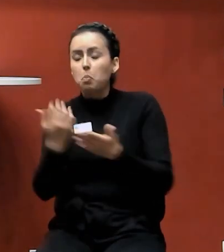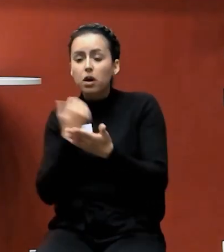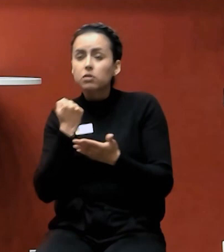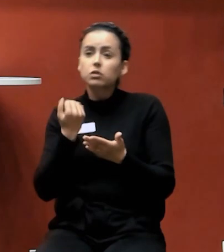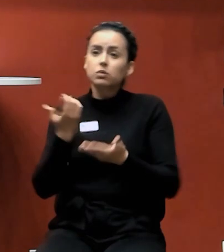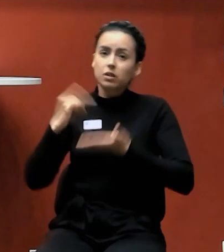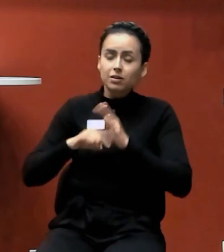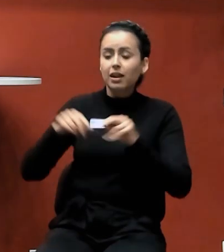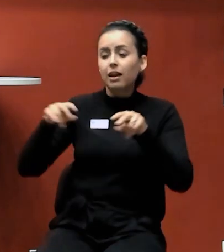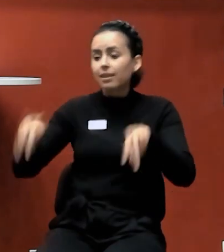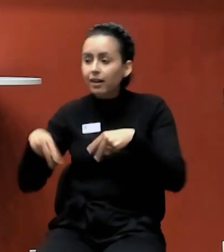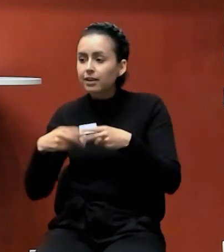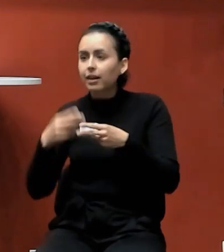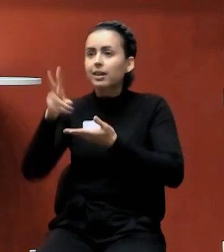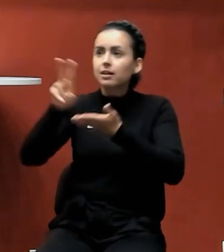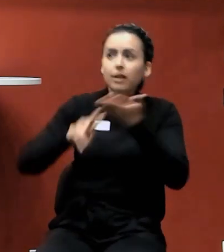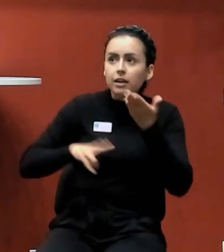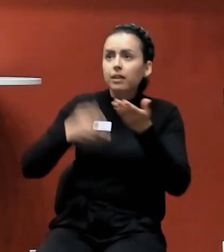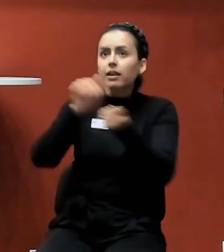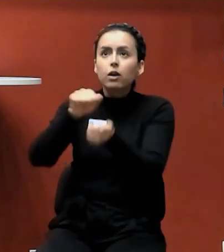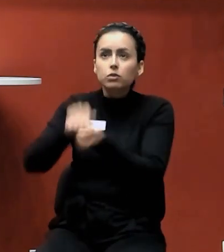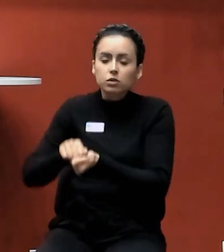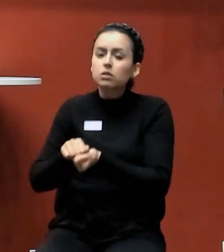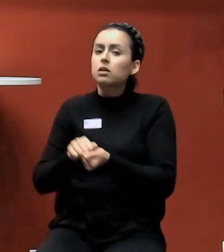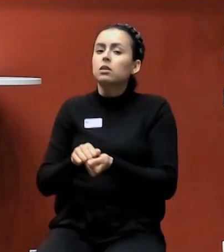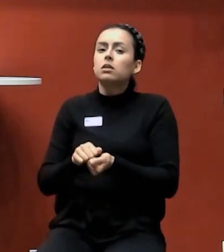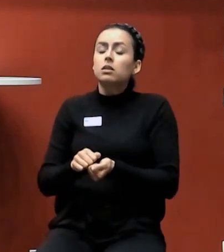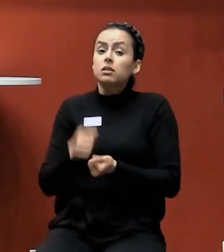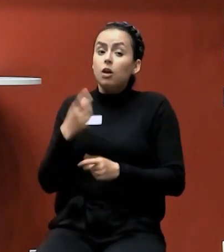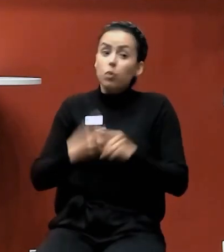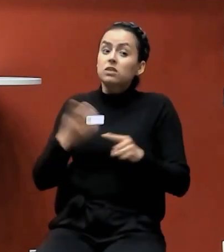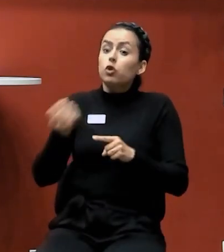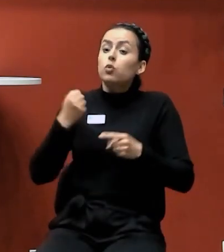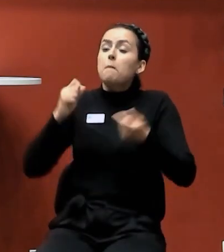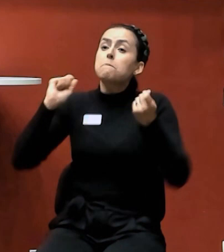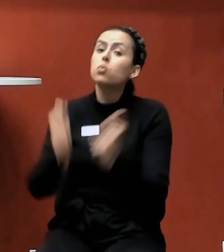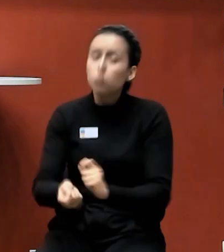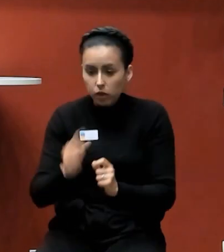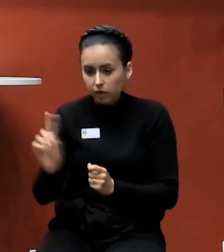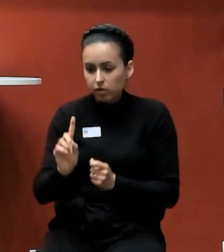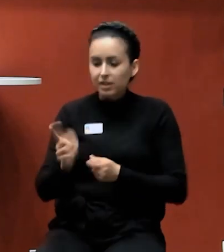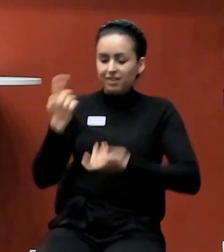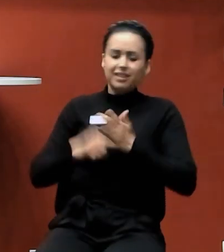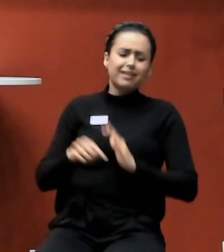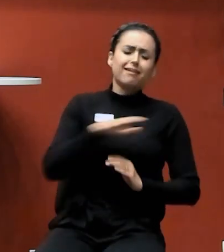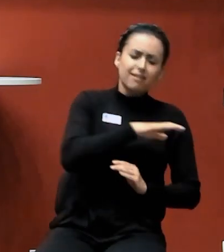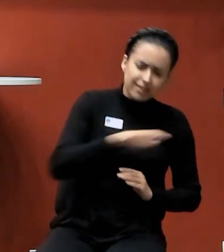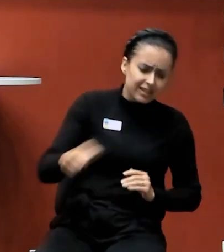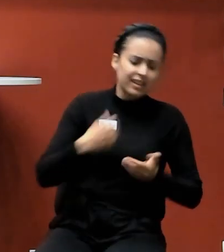artwork, dance, in the street, that could have changed something. It doesn't mean to say that every piece we make has to have